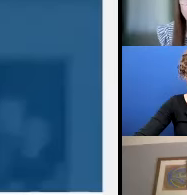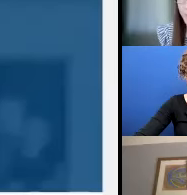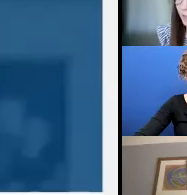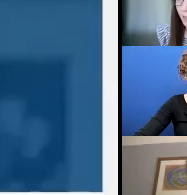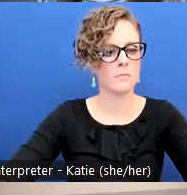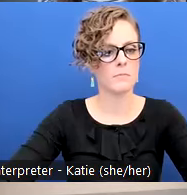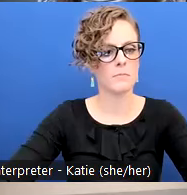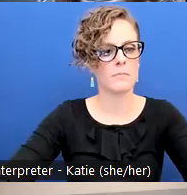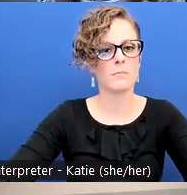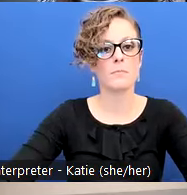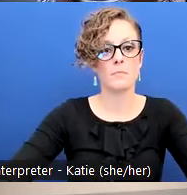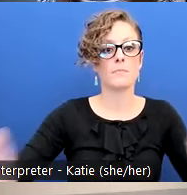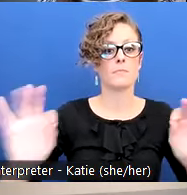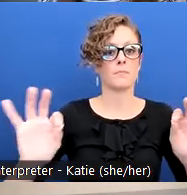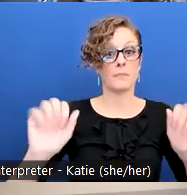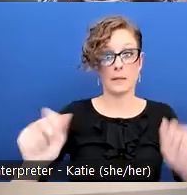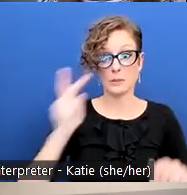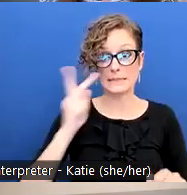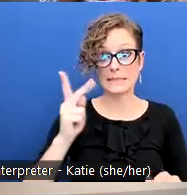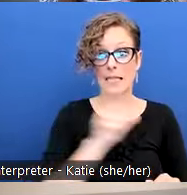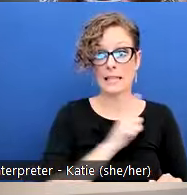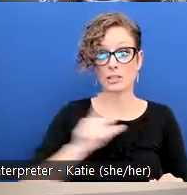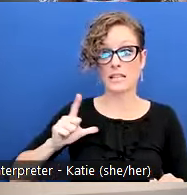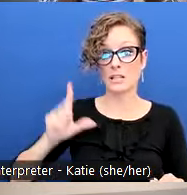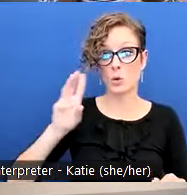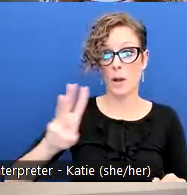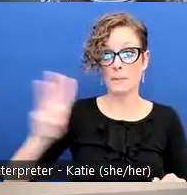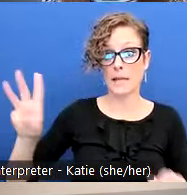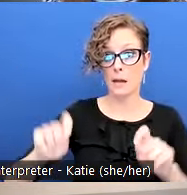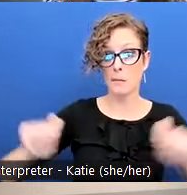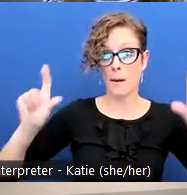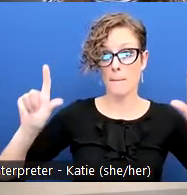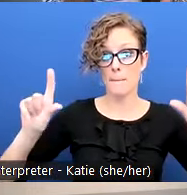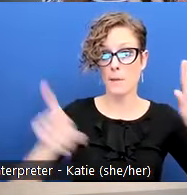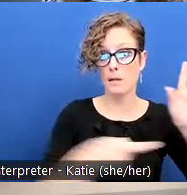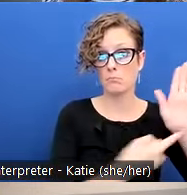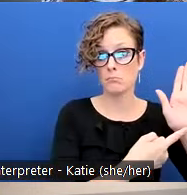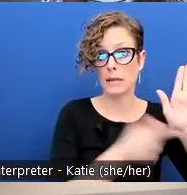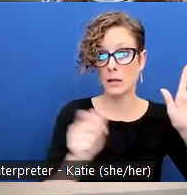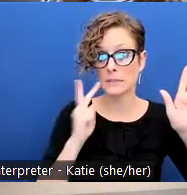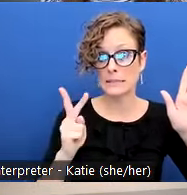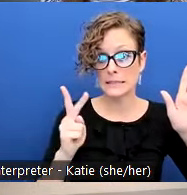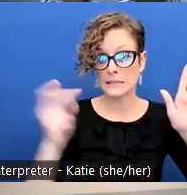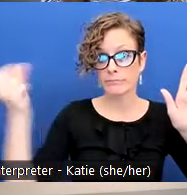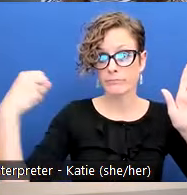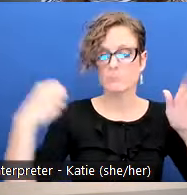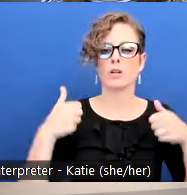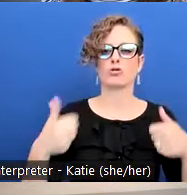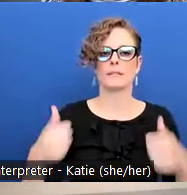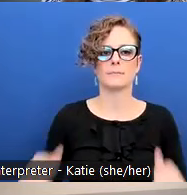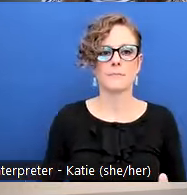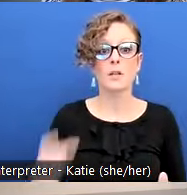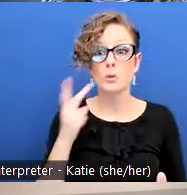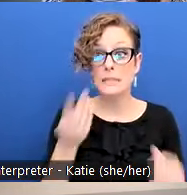Okay, can we see the legislature website right now? Okay, great. So to like see more detail about any of these